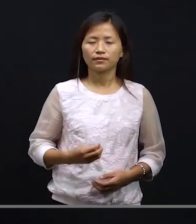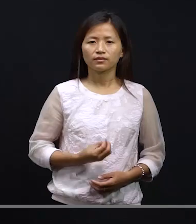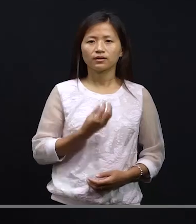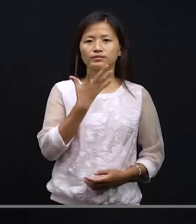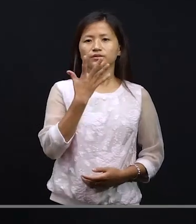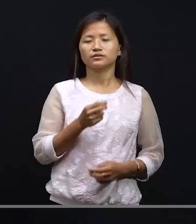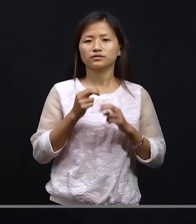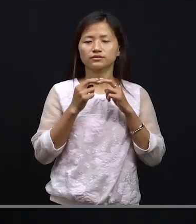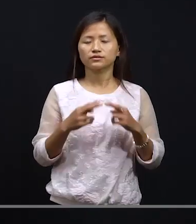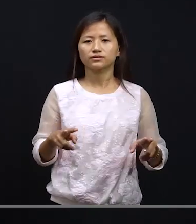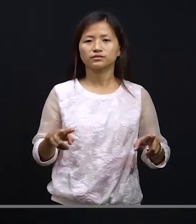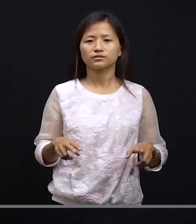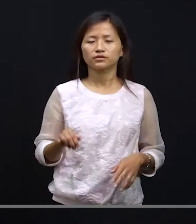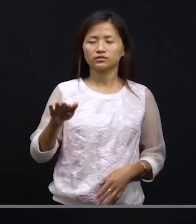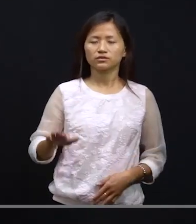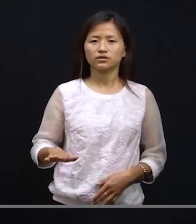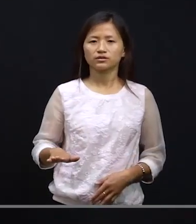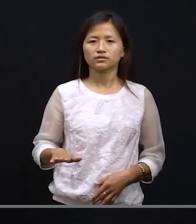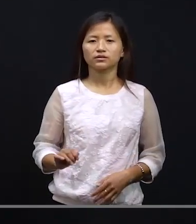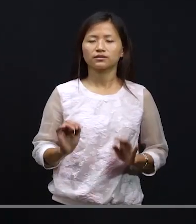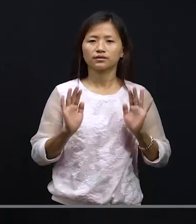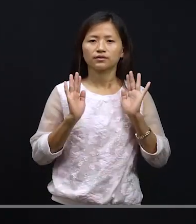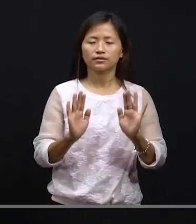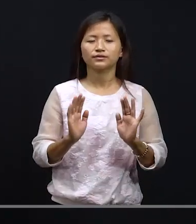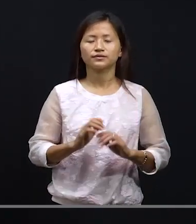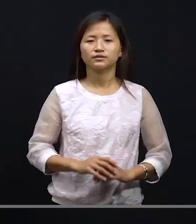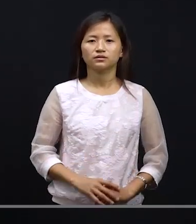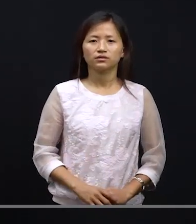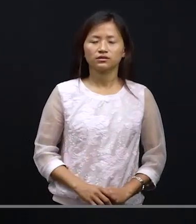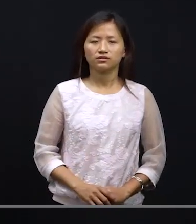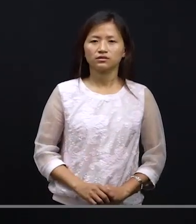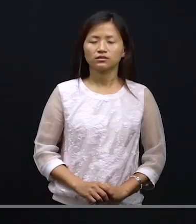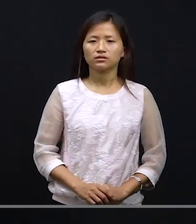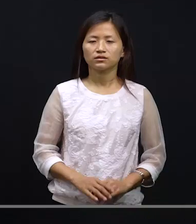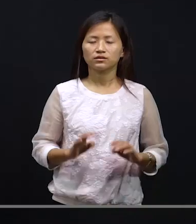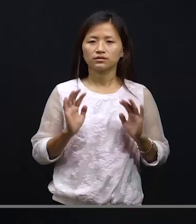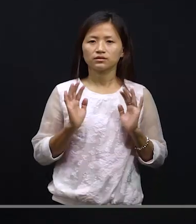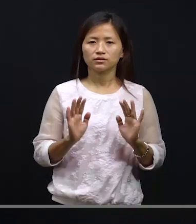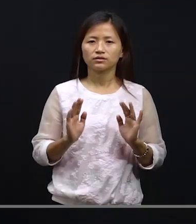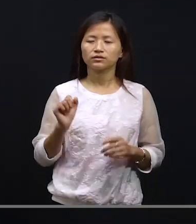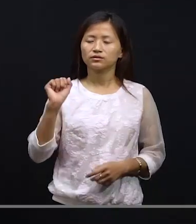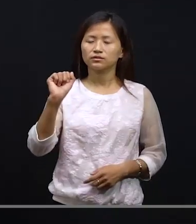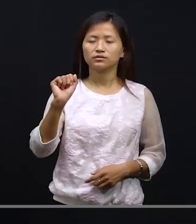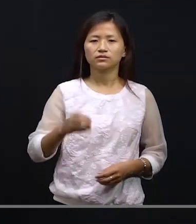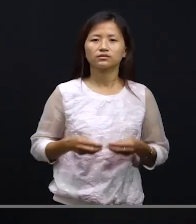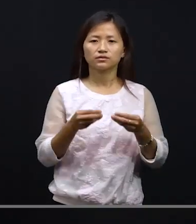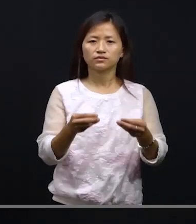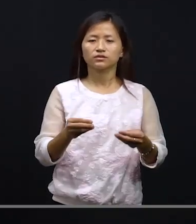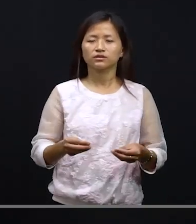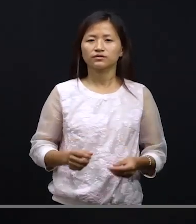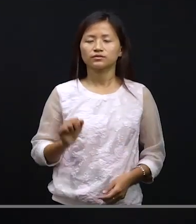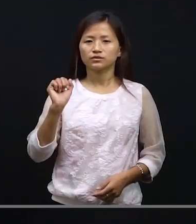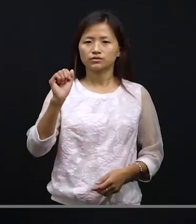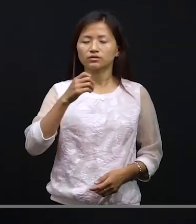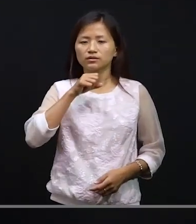happiness and the freedom that this child have. Okay, and so he gave himself to this young child